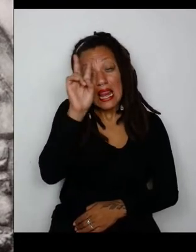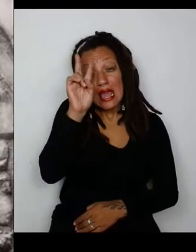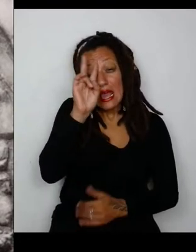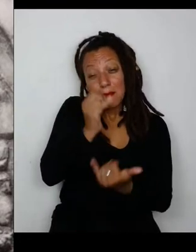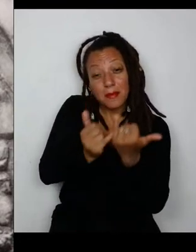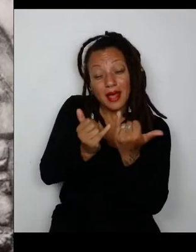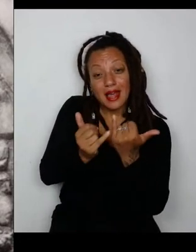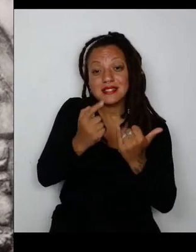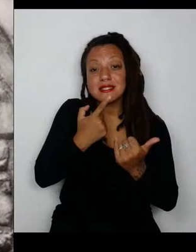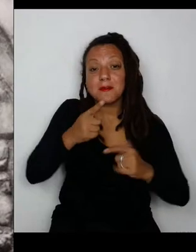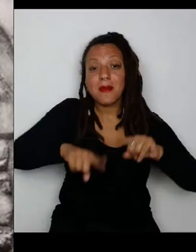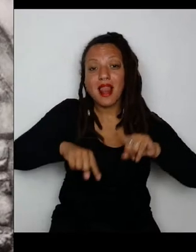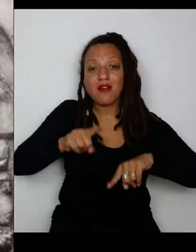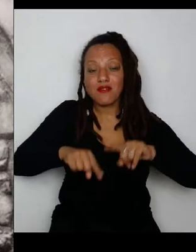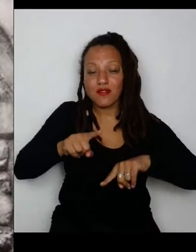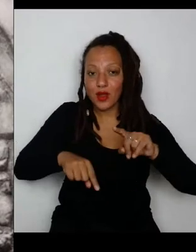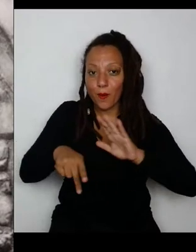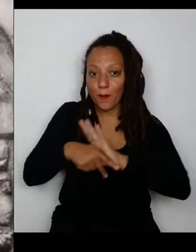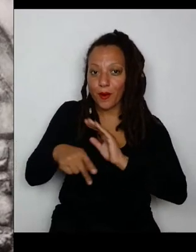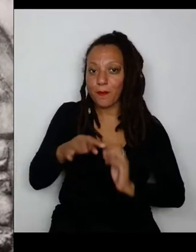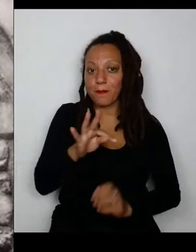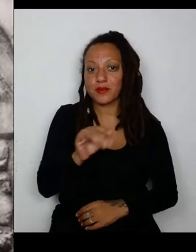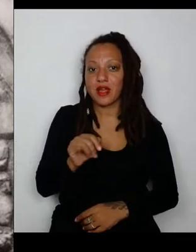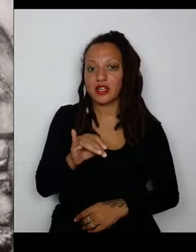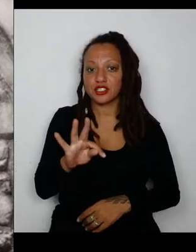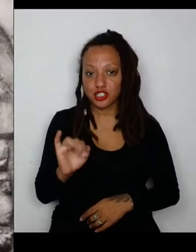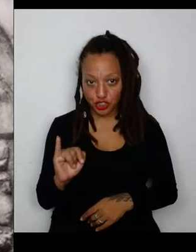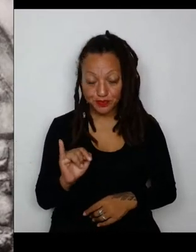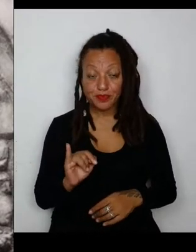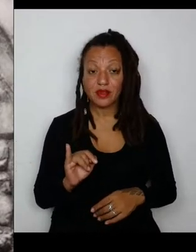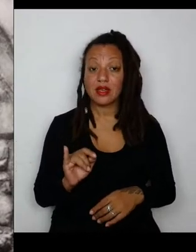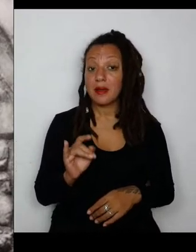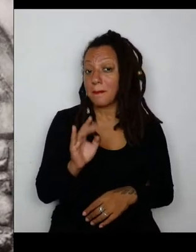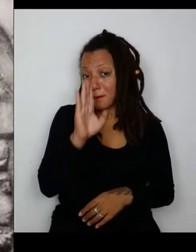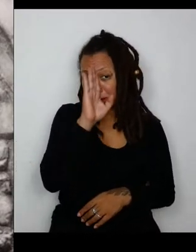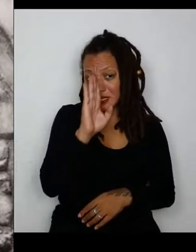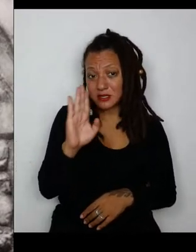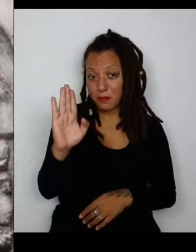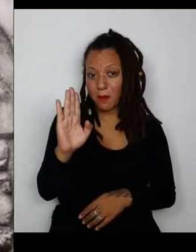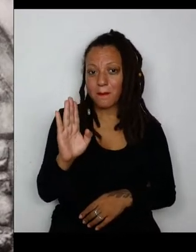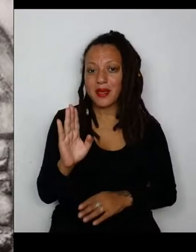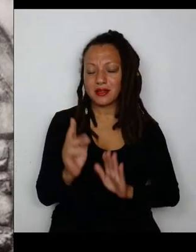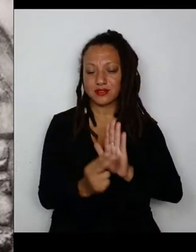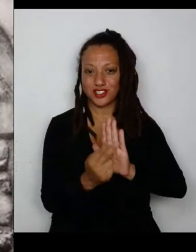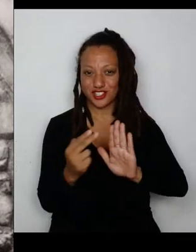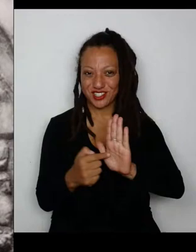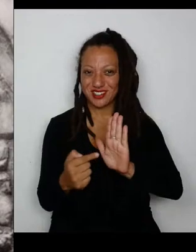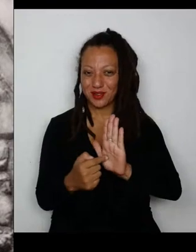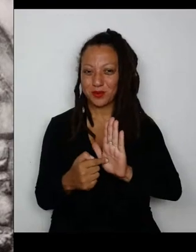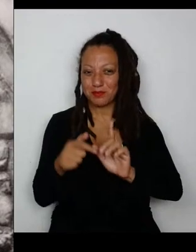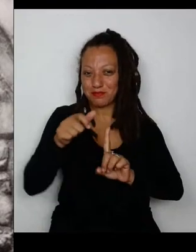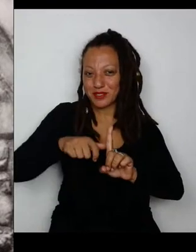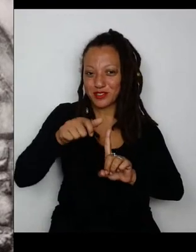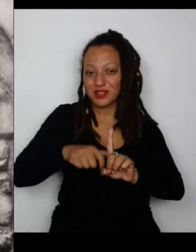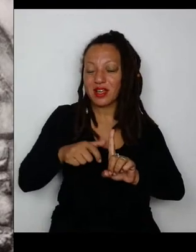satirical attacks on the hypocrisy of colonial officials but on a couple of occasions gurgaon brings him to life by